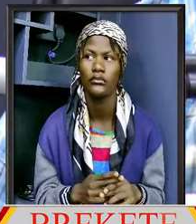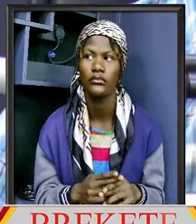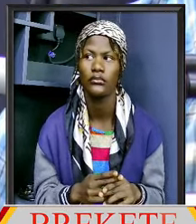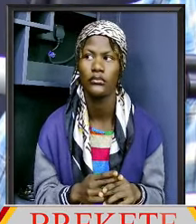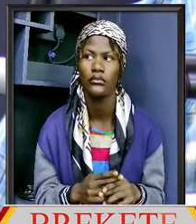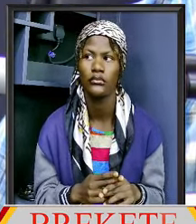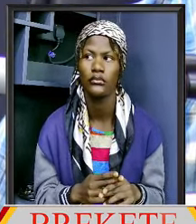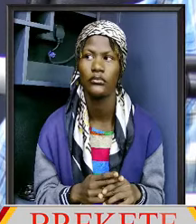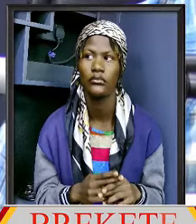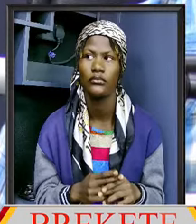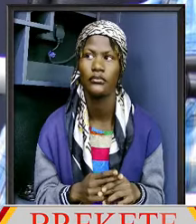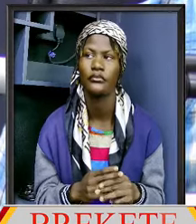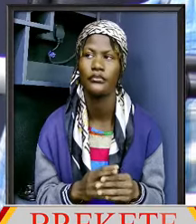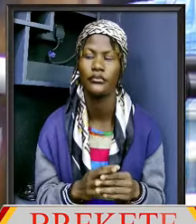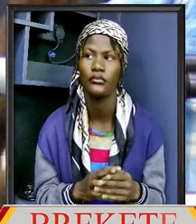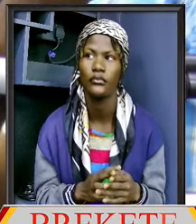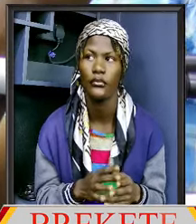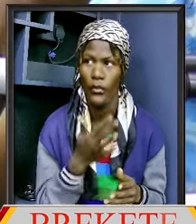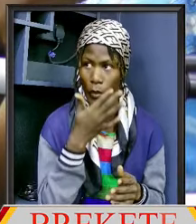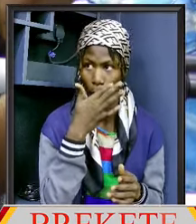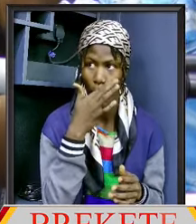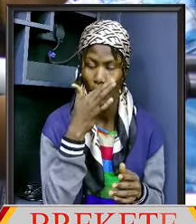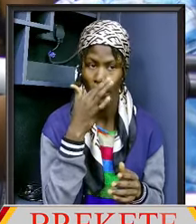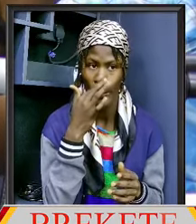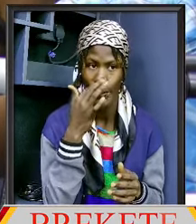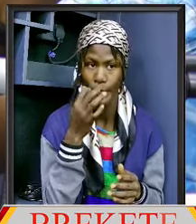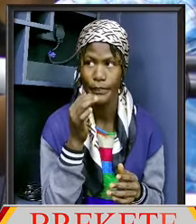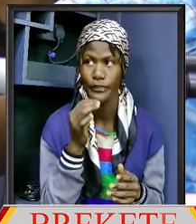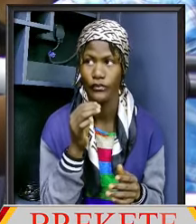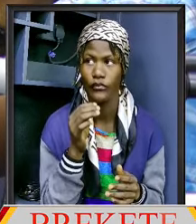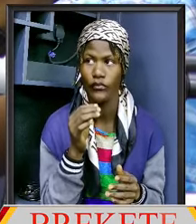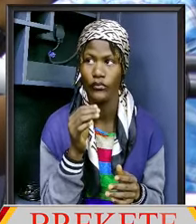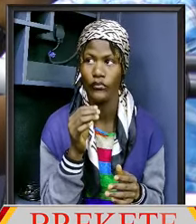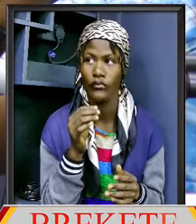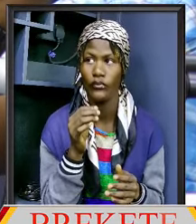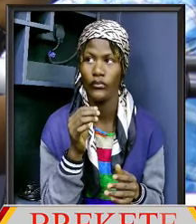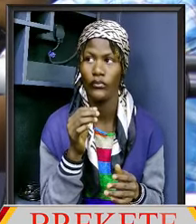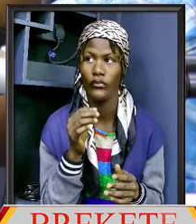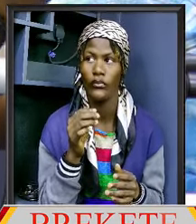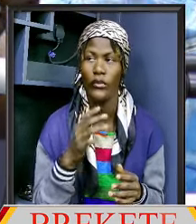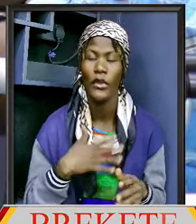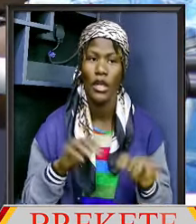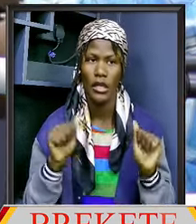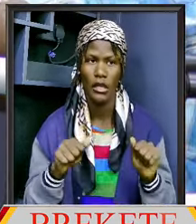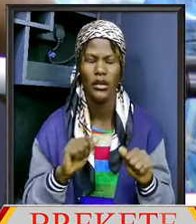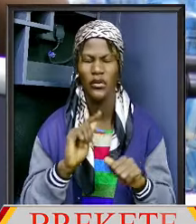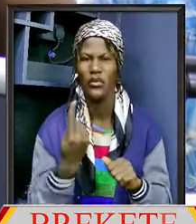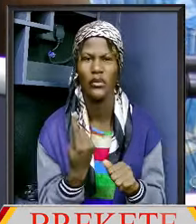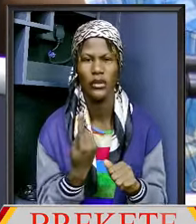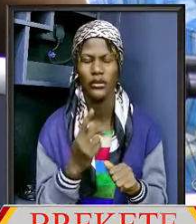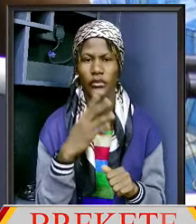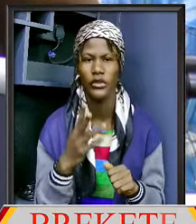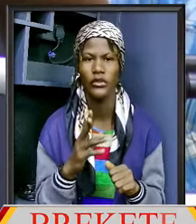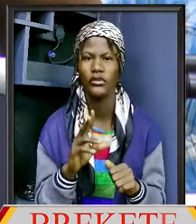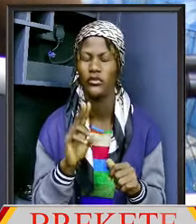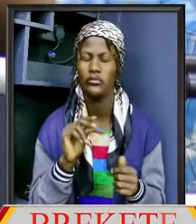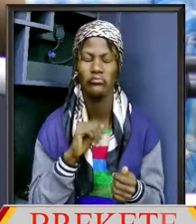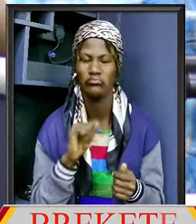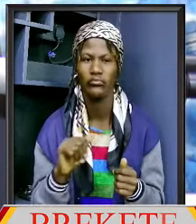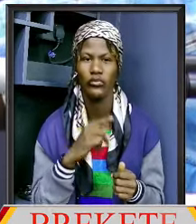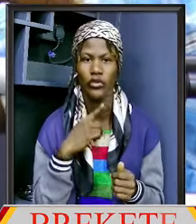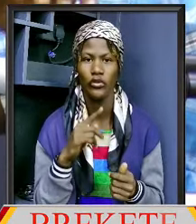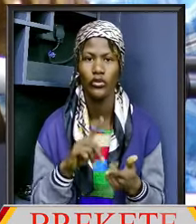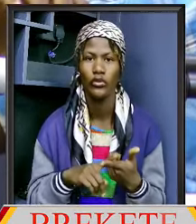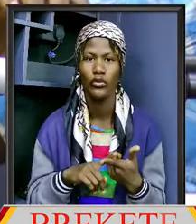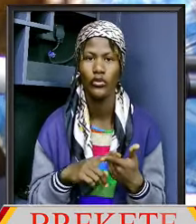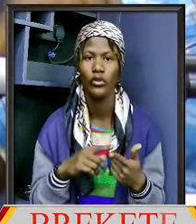The name. Okay. Where the name? You get any document we show? I can only mention. Okay, no need to mention. Just write them. You go submit